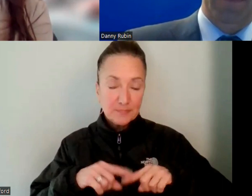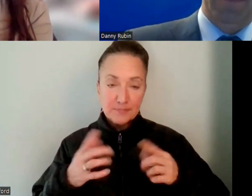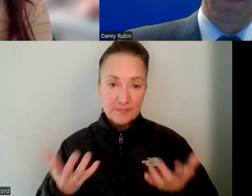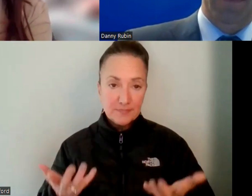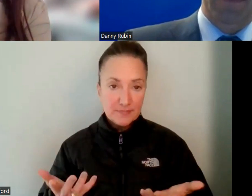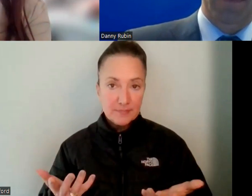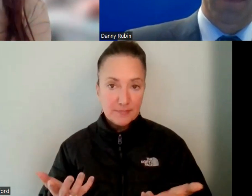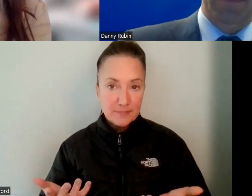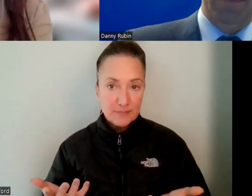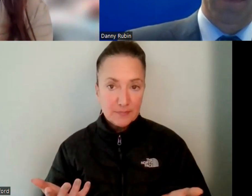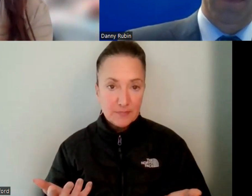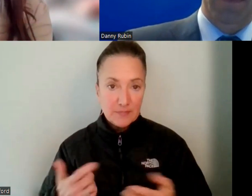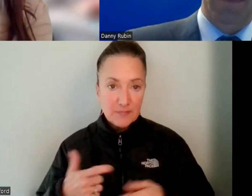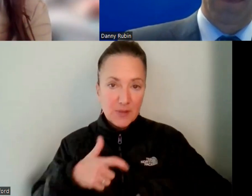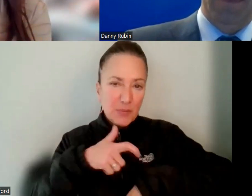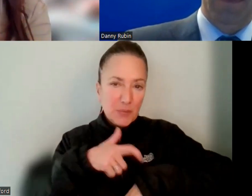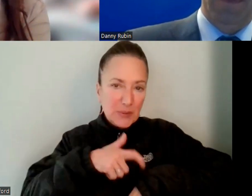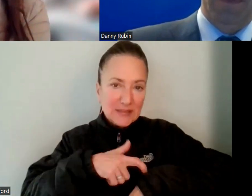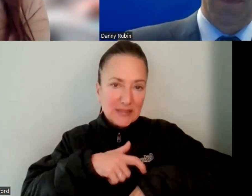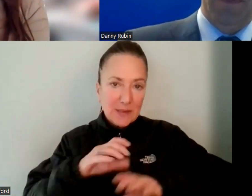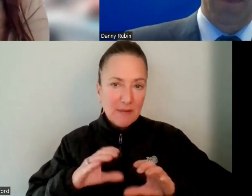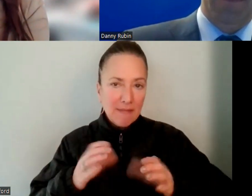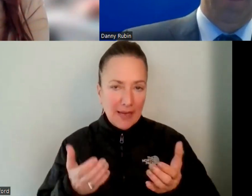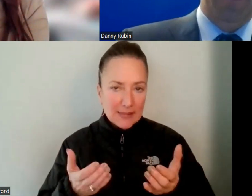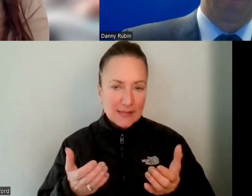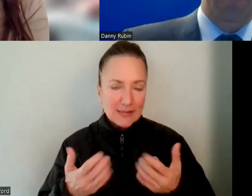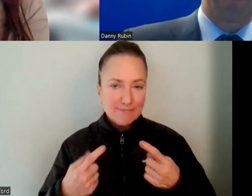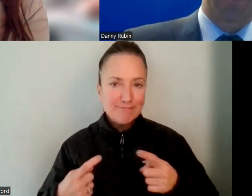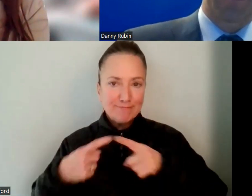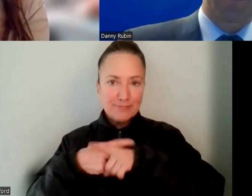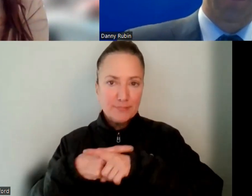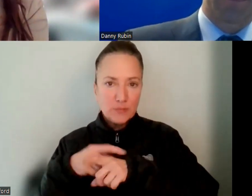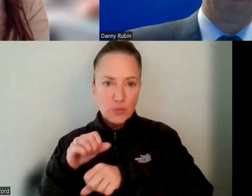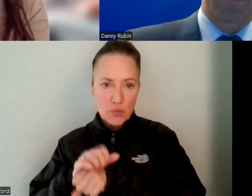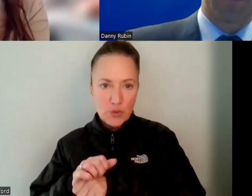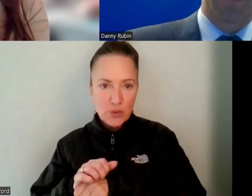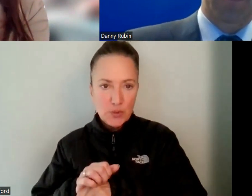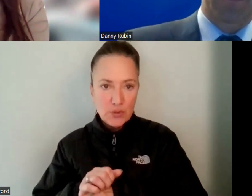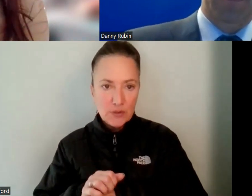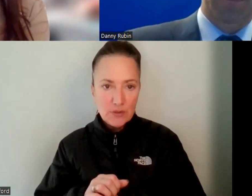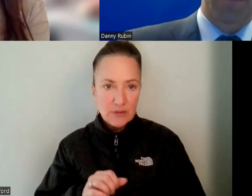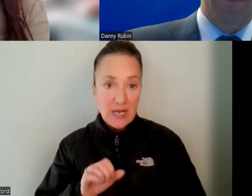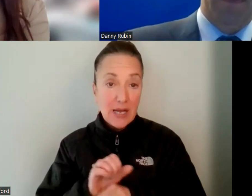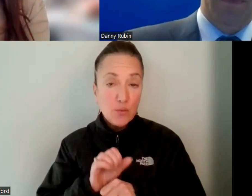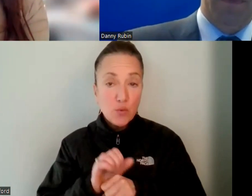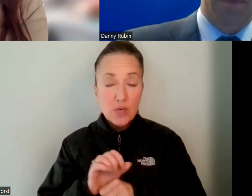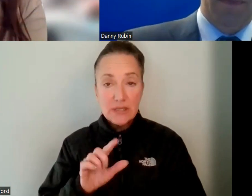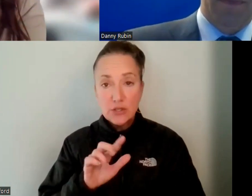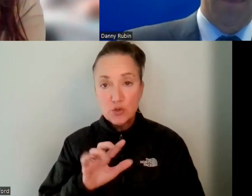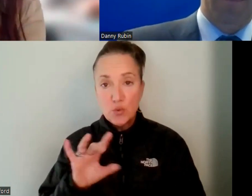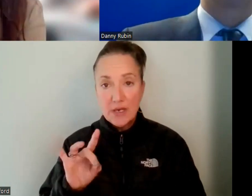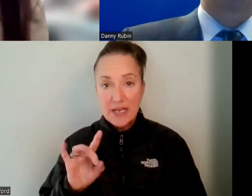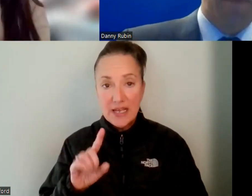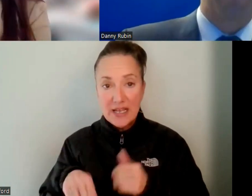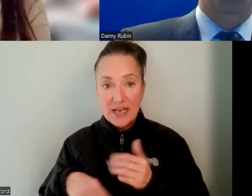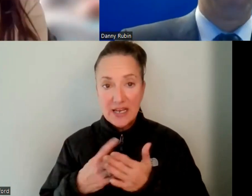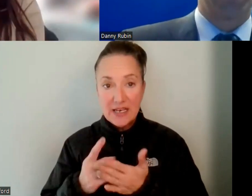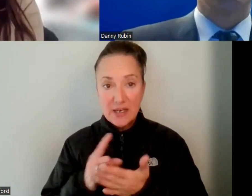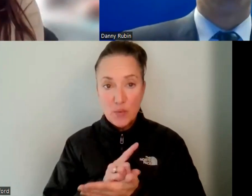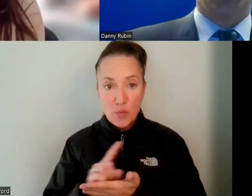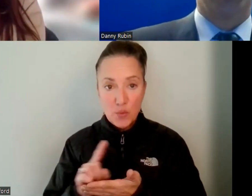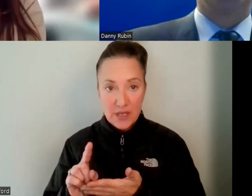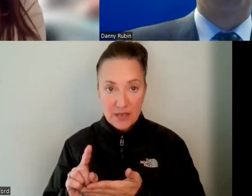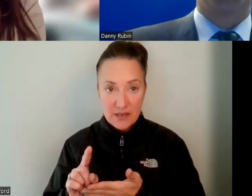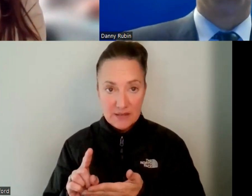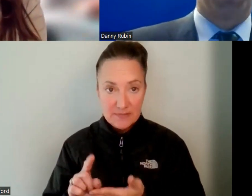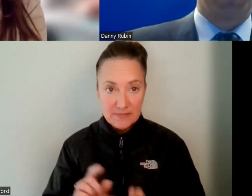or like what times my classes were at the college. So I would work 28 hours a week. I know it's a lot, but